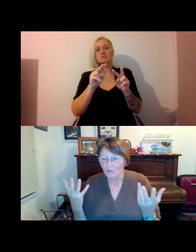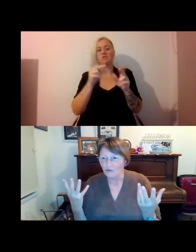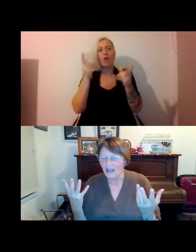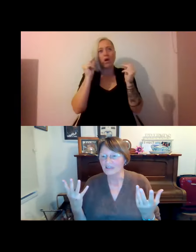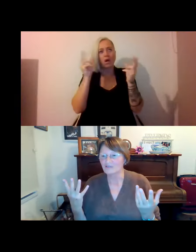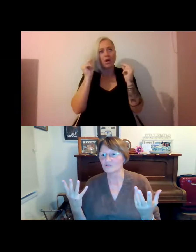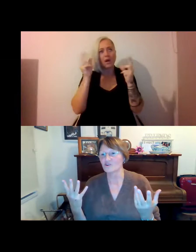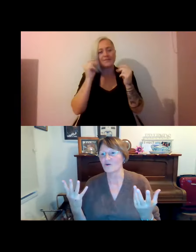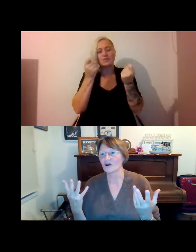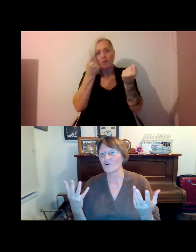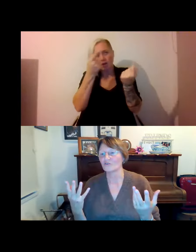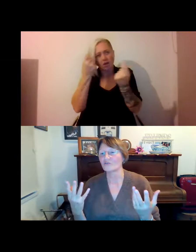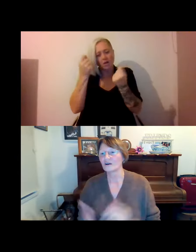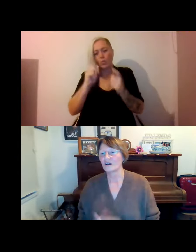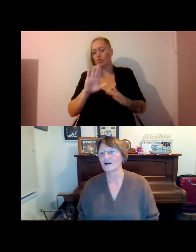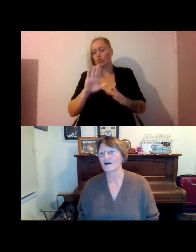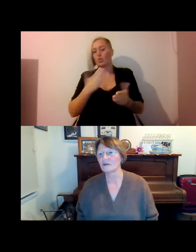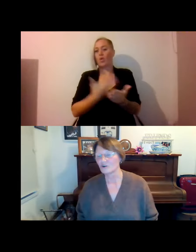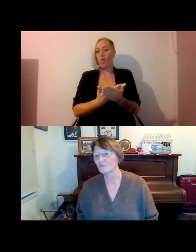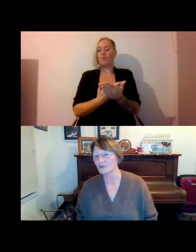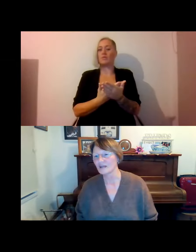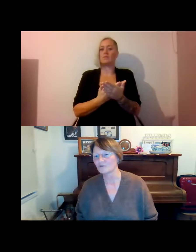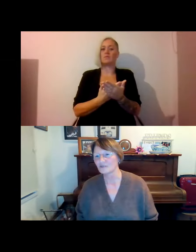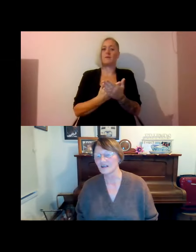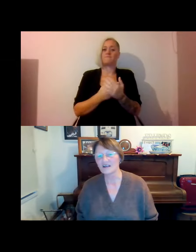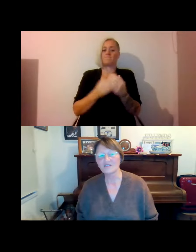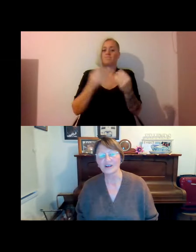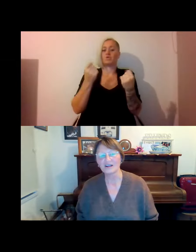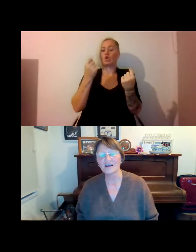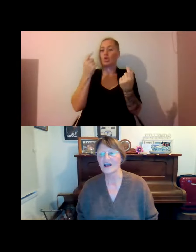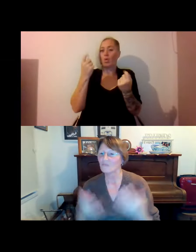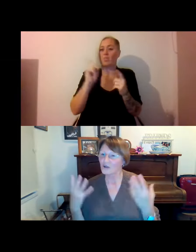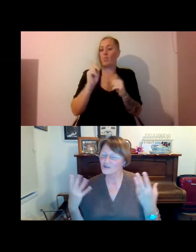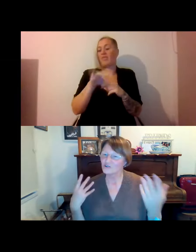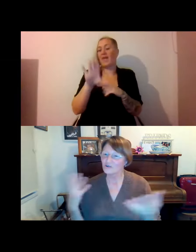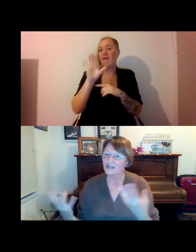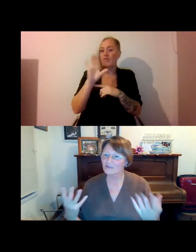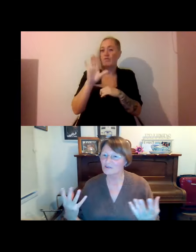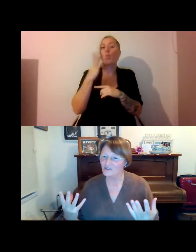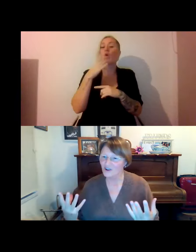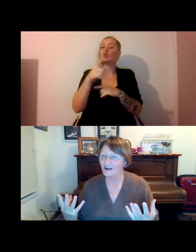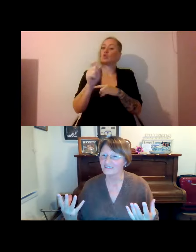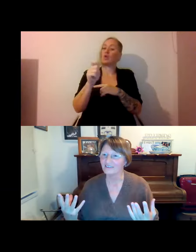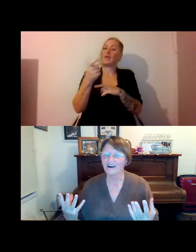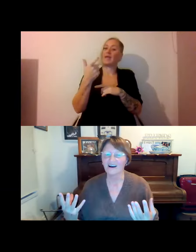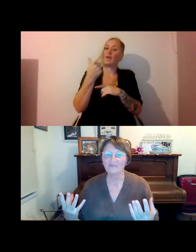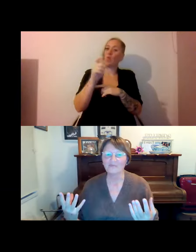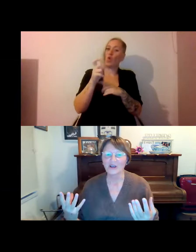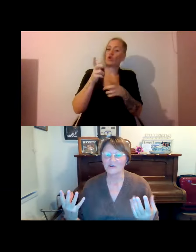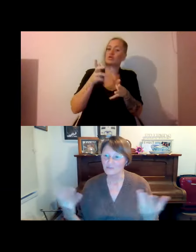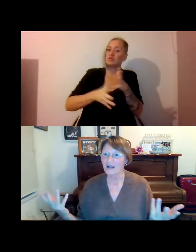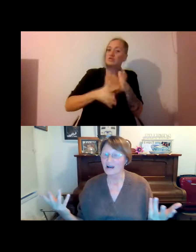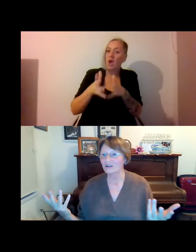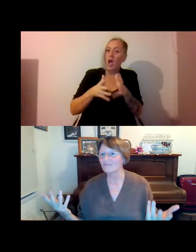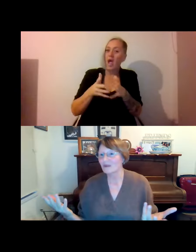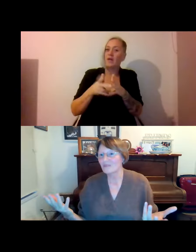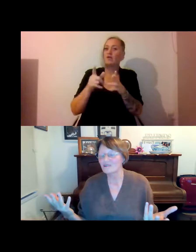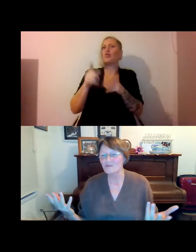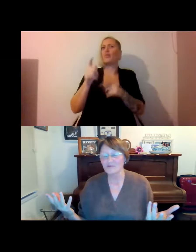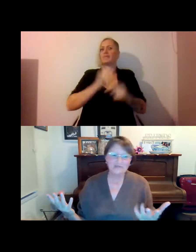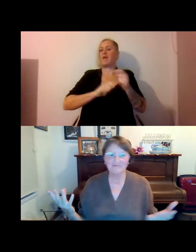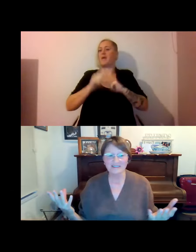to comprehend what's going on and comprehend what they're hearing, when you're doing keyword sign, you become